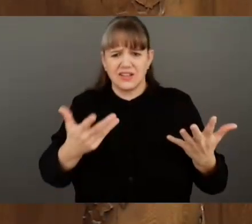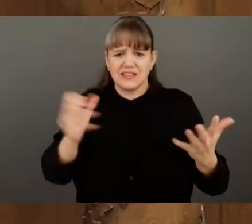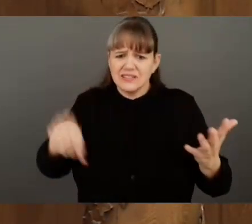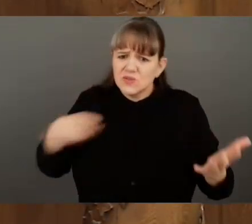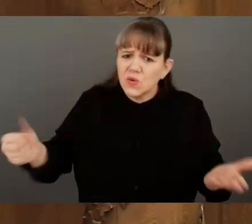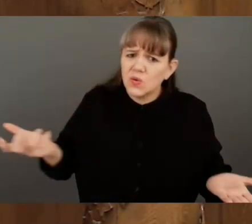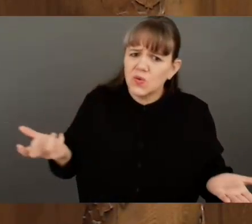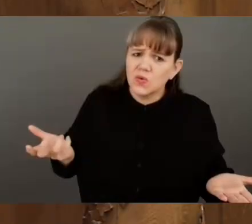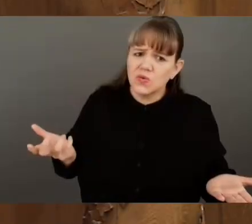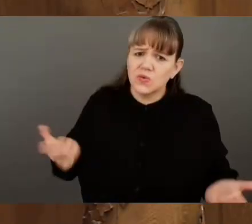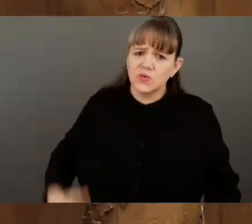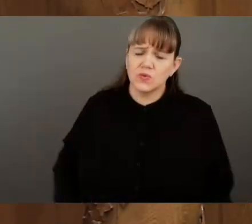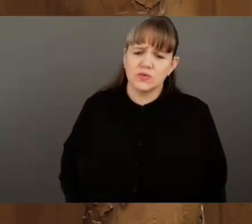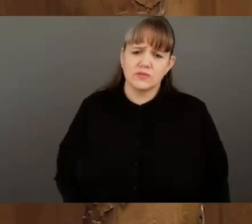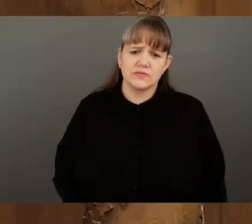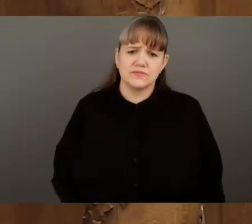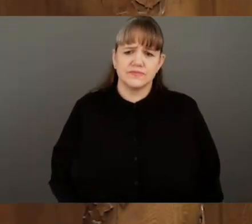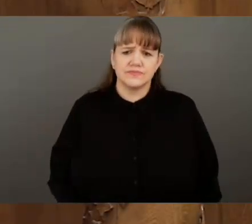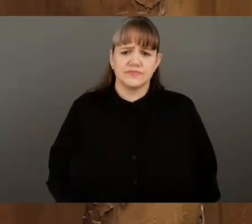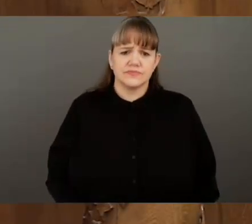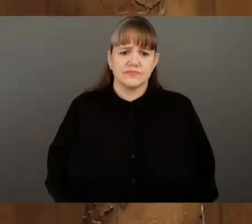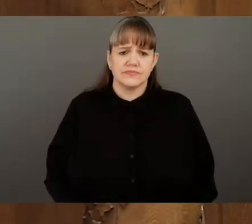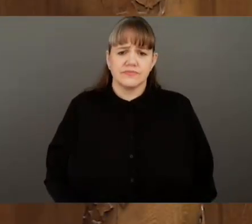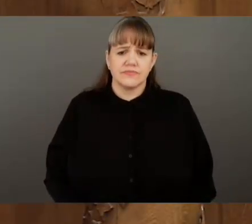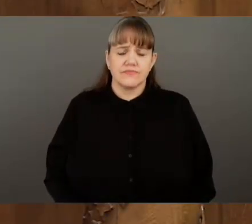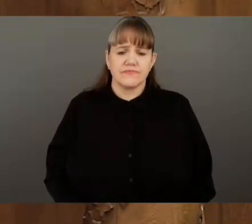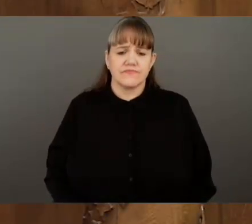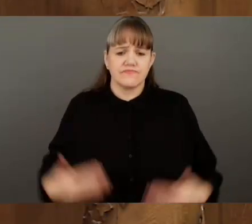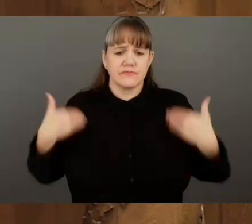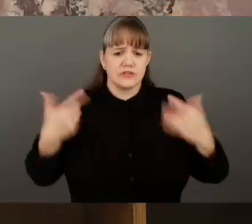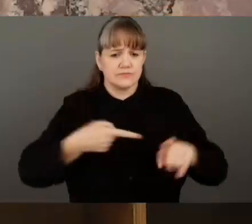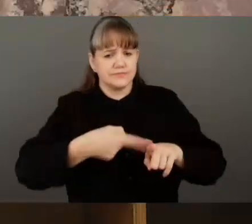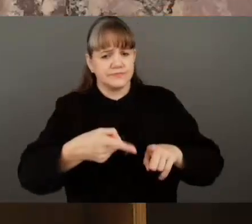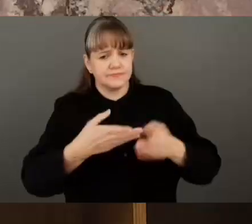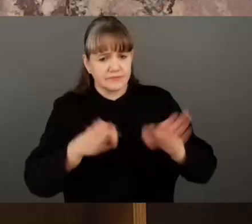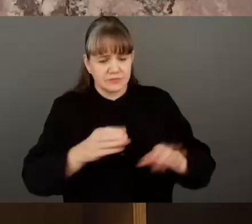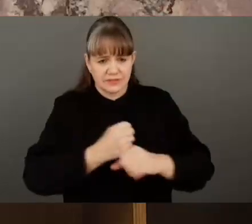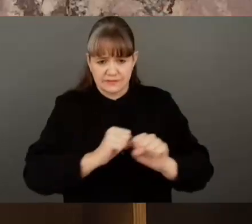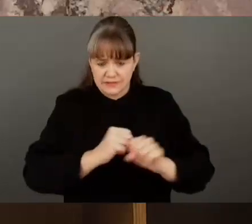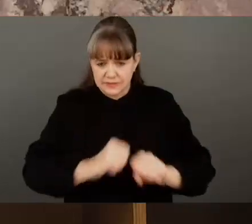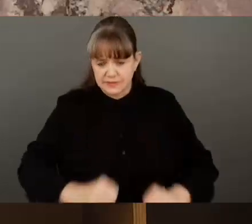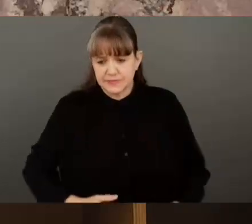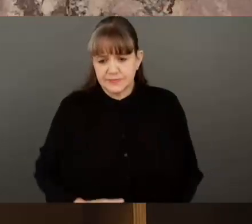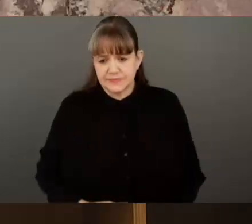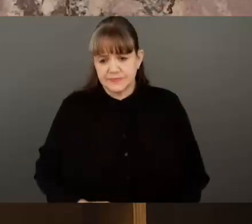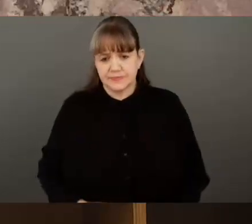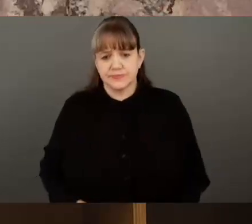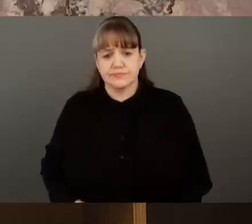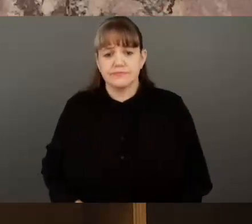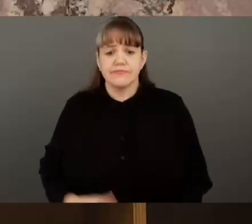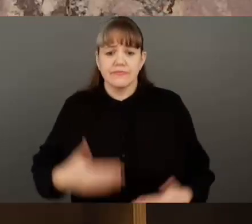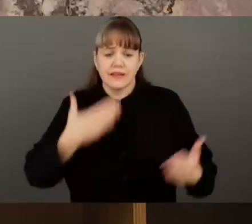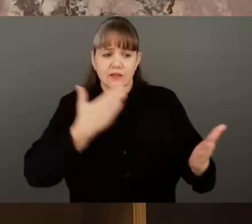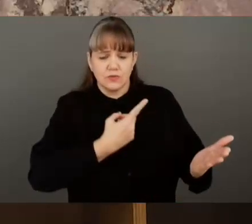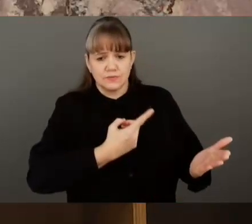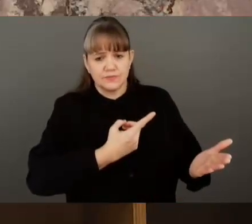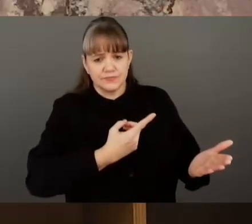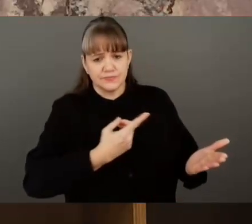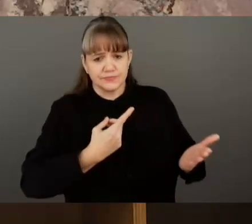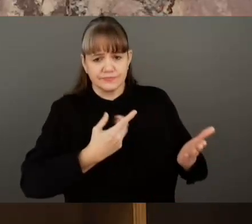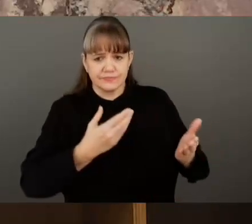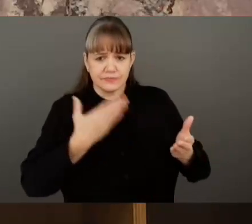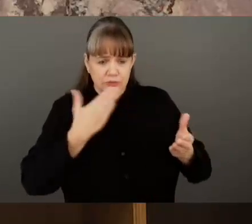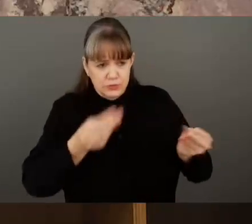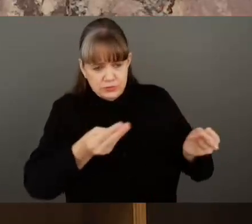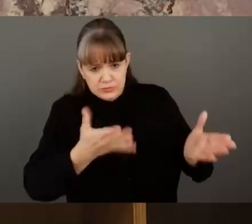Minister of Public Safety. Thank you, Honourable Speaker, and thank you to the member opposite for the question. I'd like to start out by